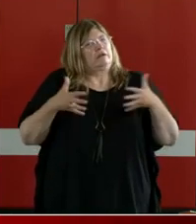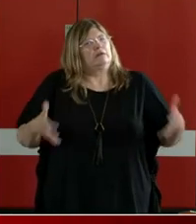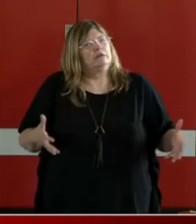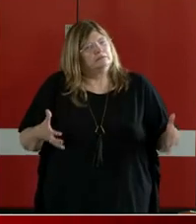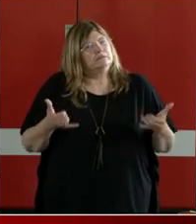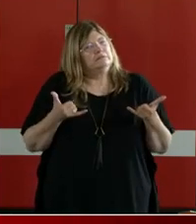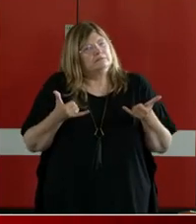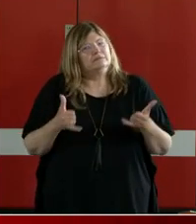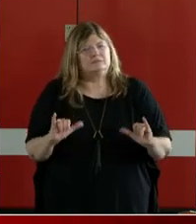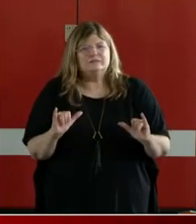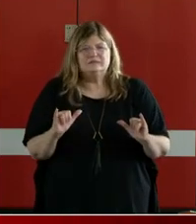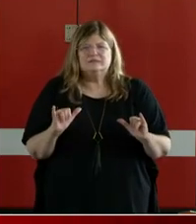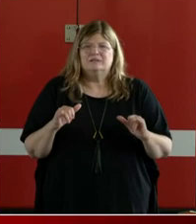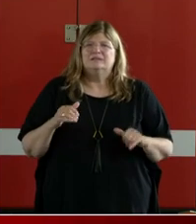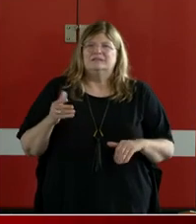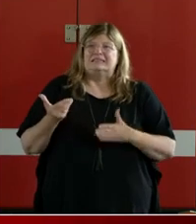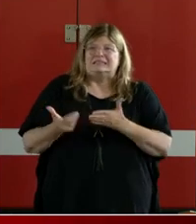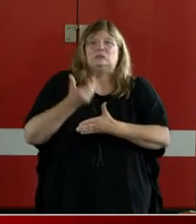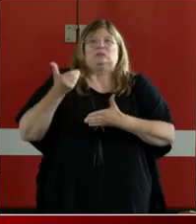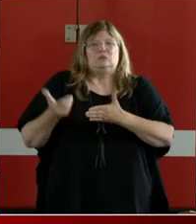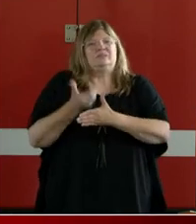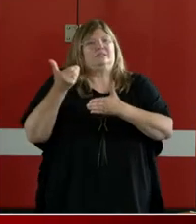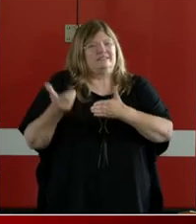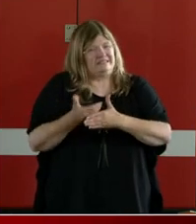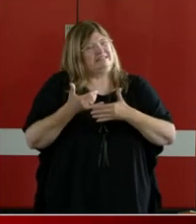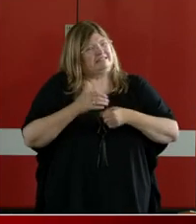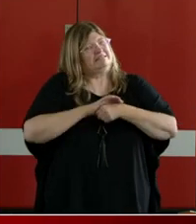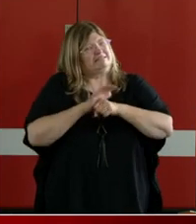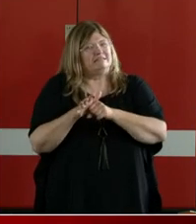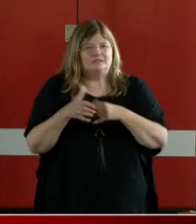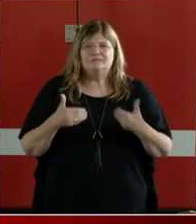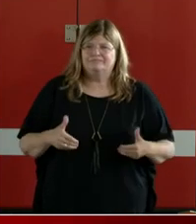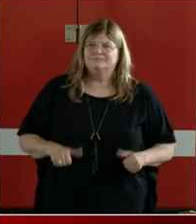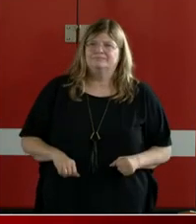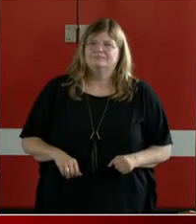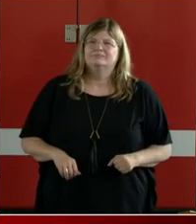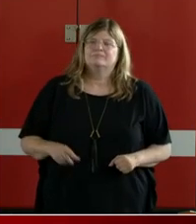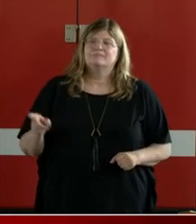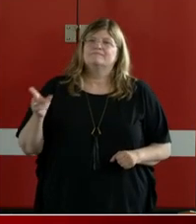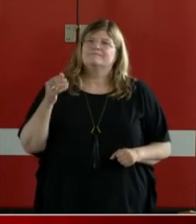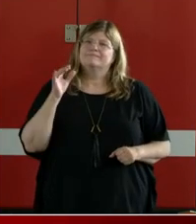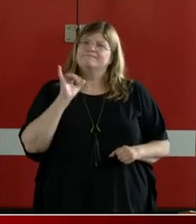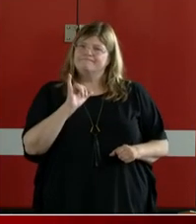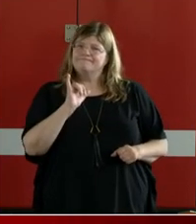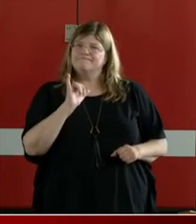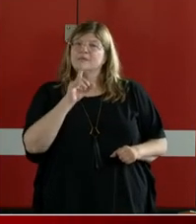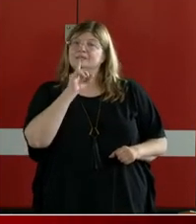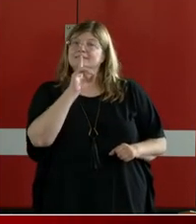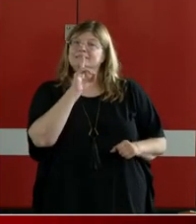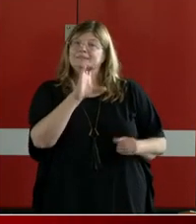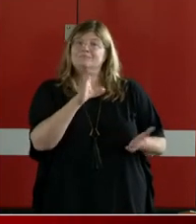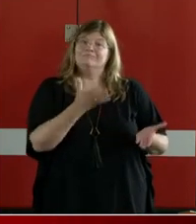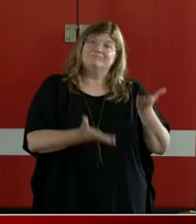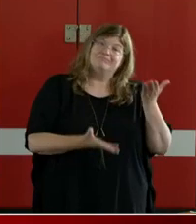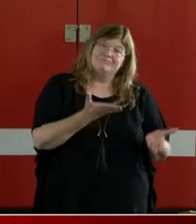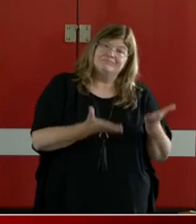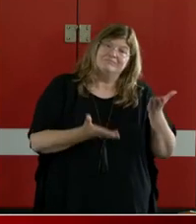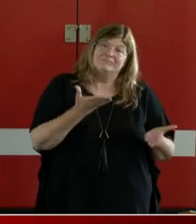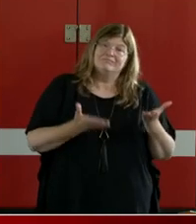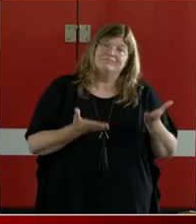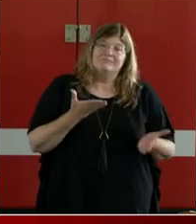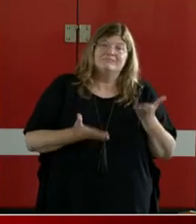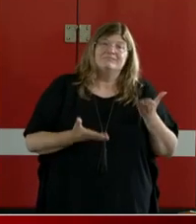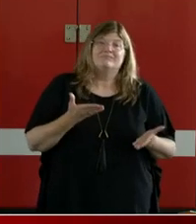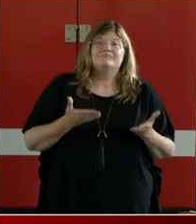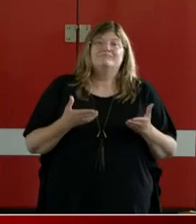that answer your question? If you have a sense of when D.C. might start to move toward lifting more restrictions at this point. As I have